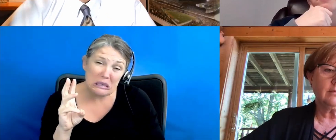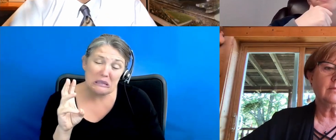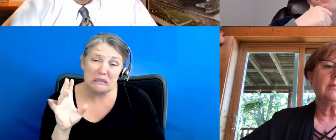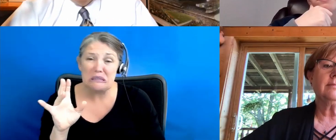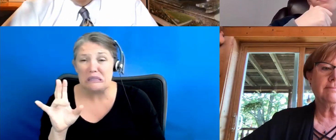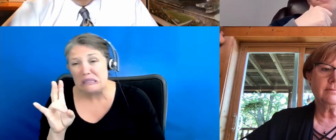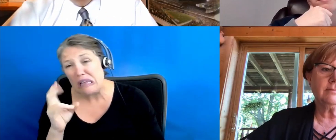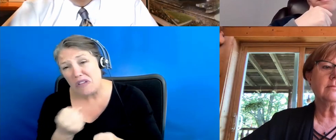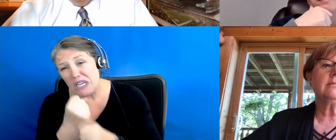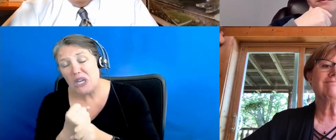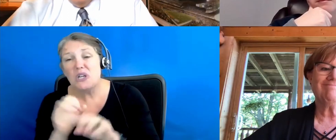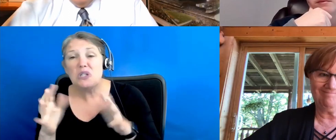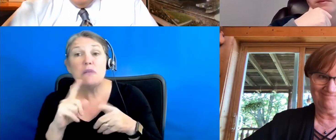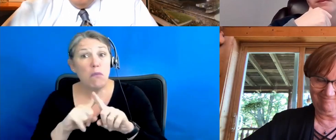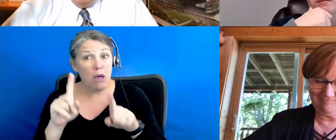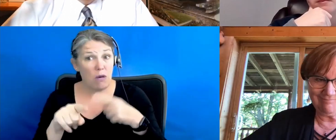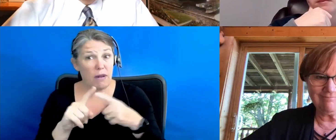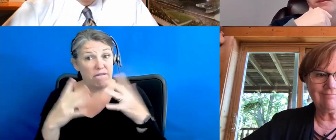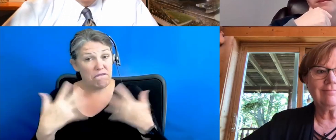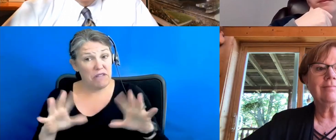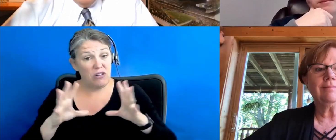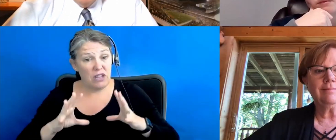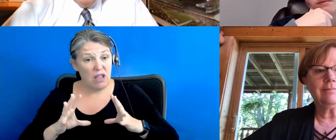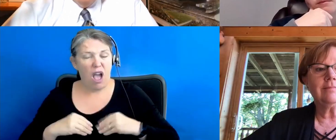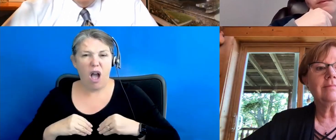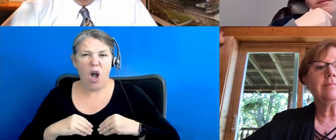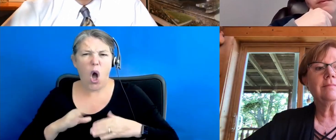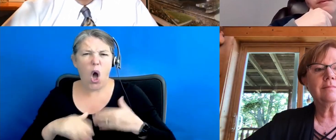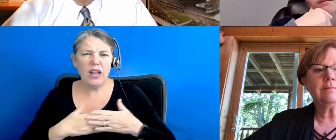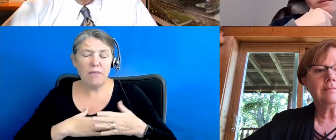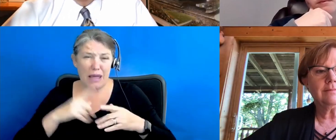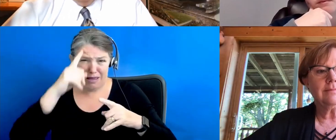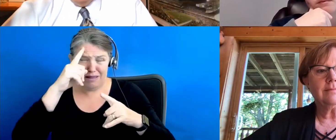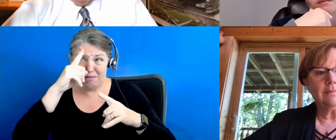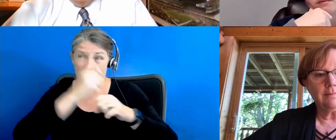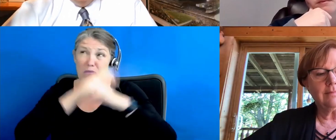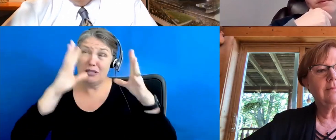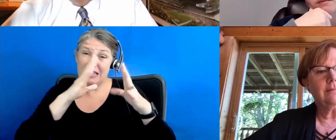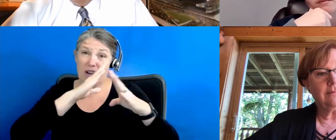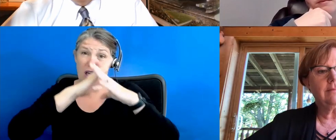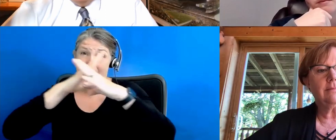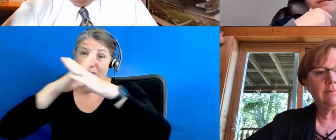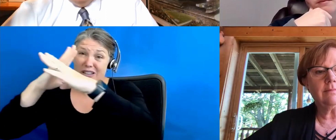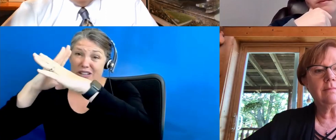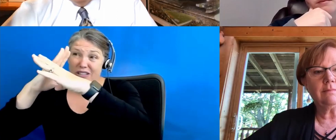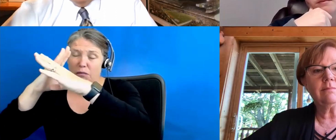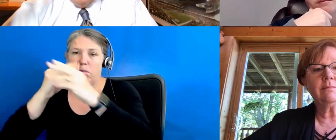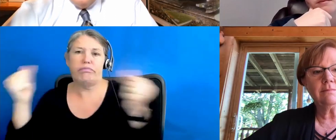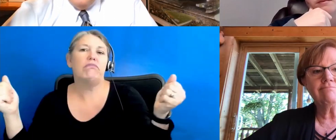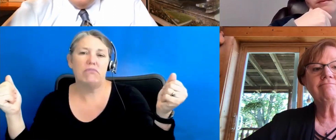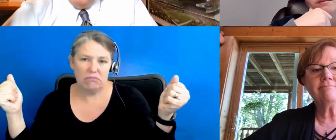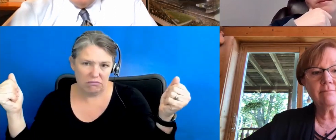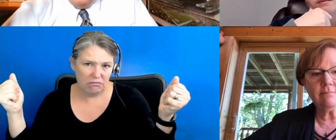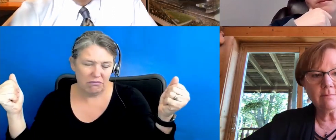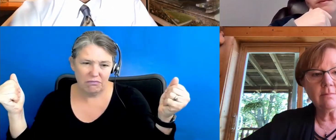to do that. But once I did, all the obstacles that I perceived before as holding me back went away instantly. It's